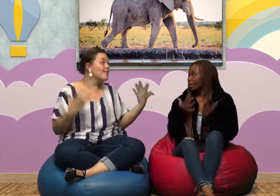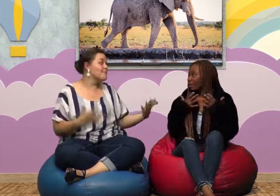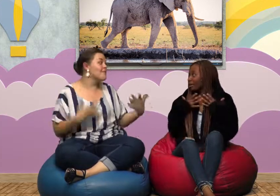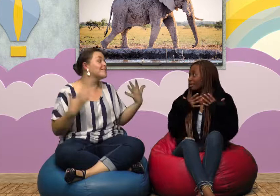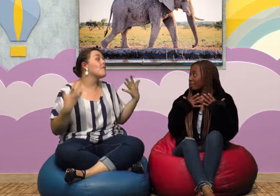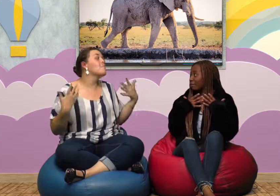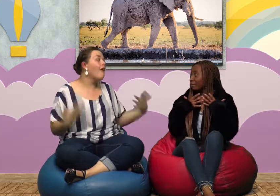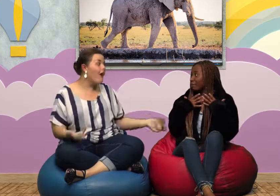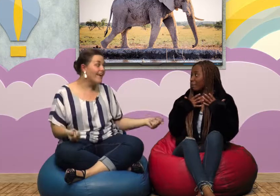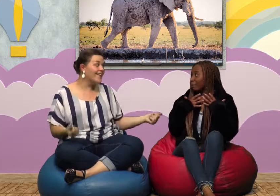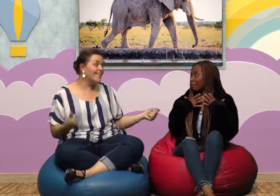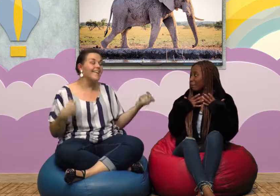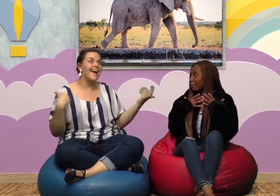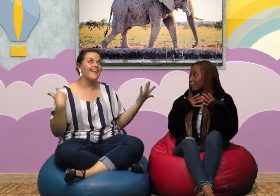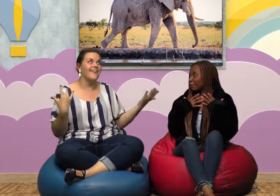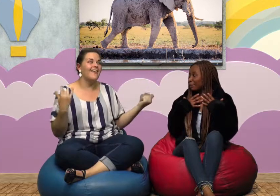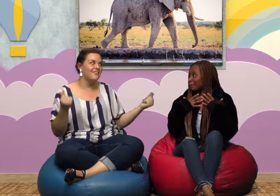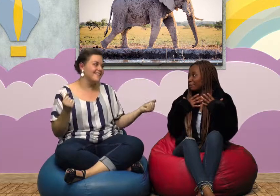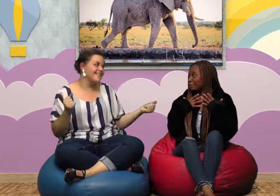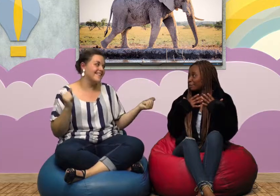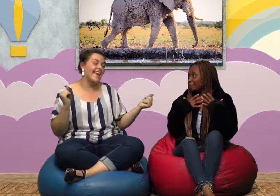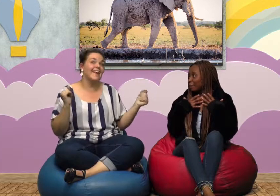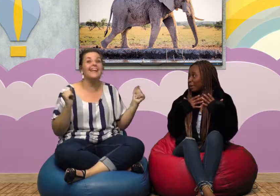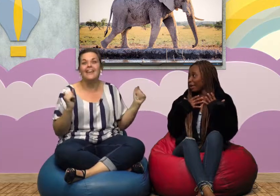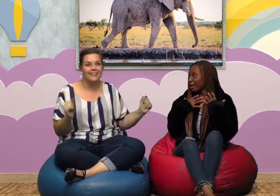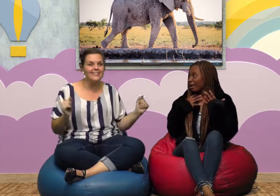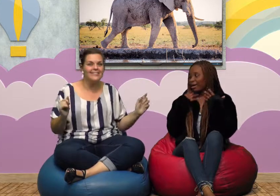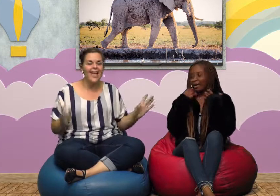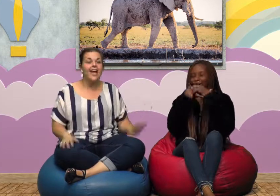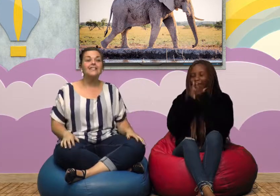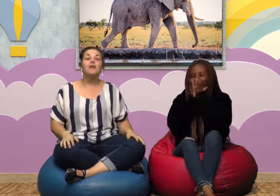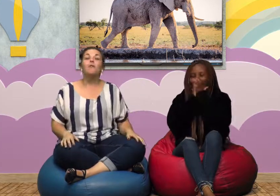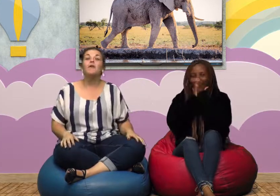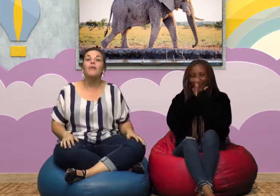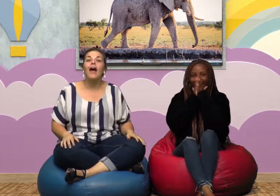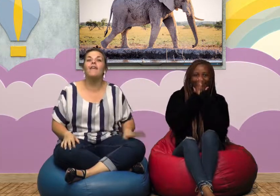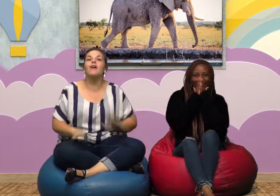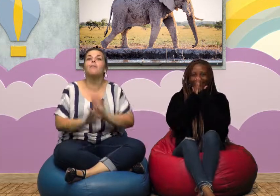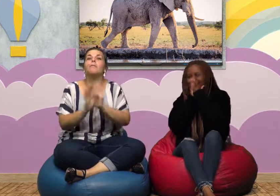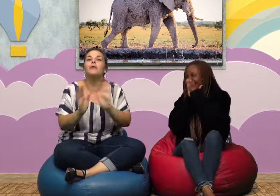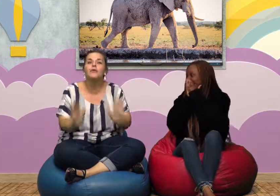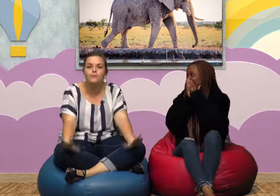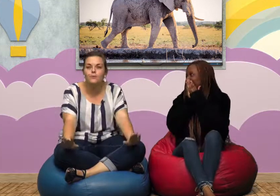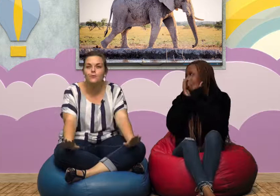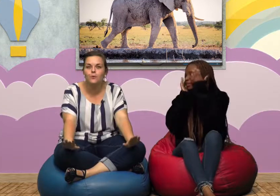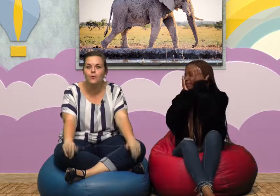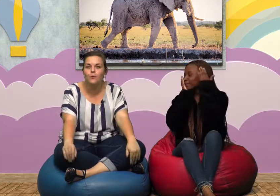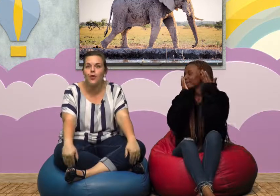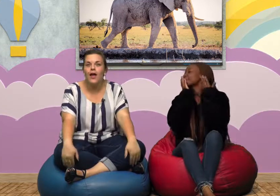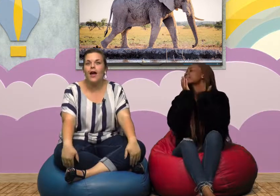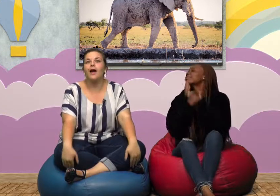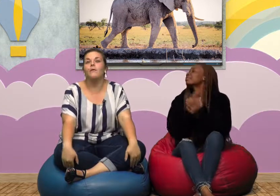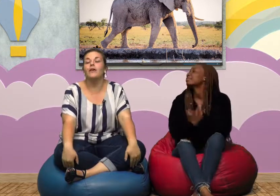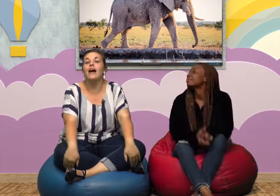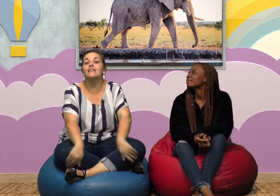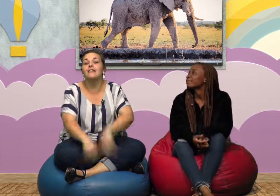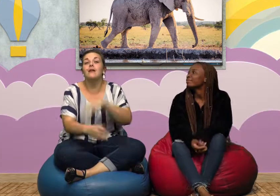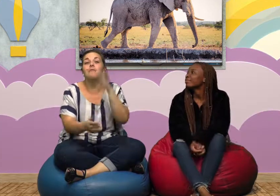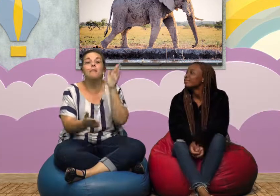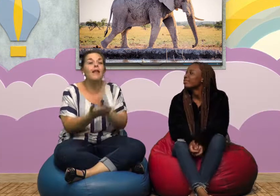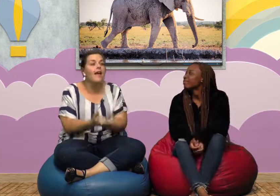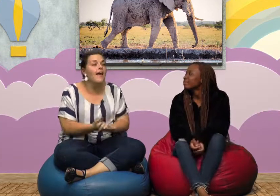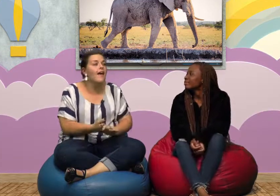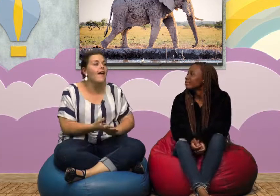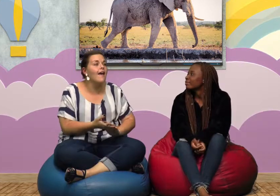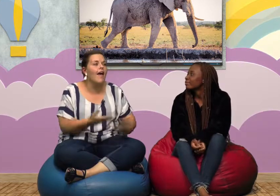Windhoek Express market here at our offices in Eros. So we will have a beautiful store where you guys can come